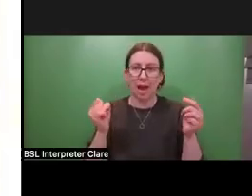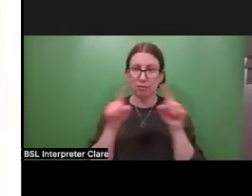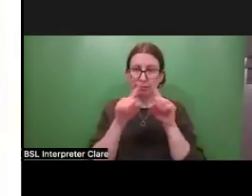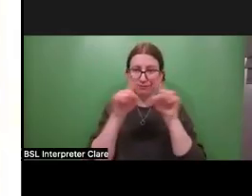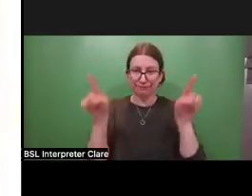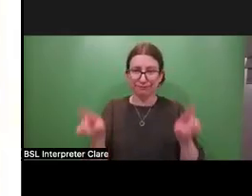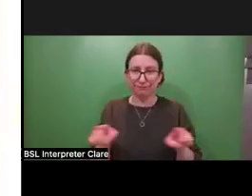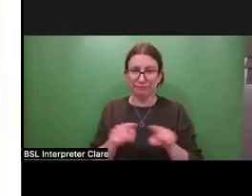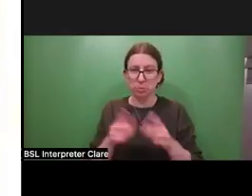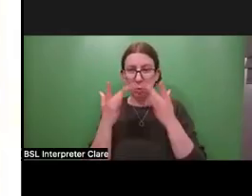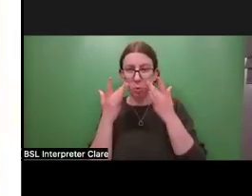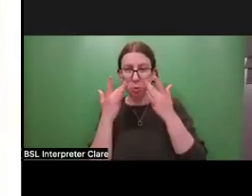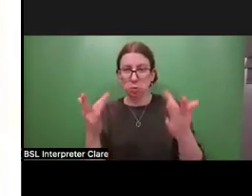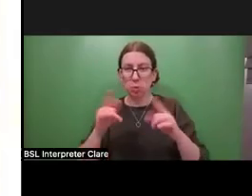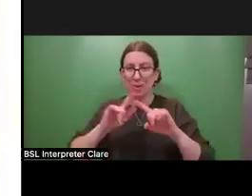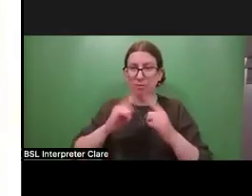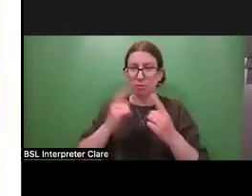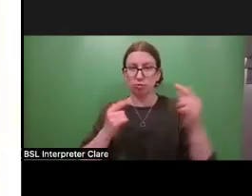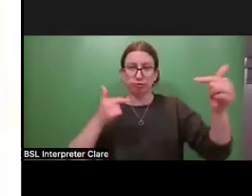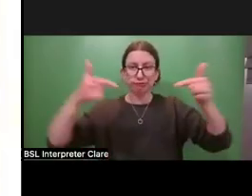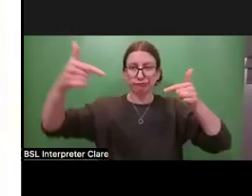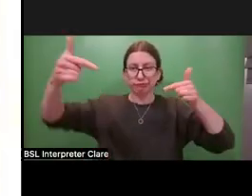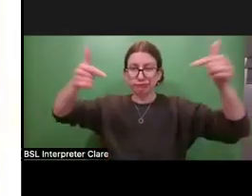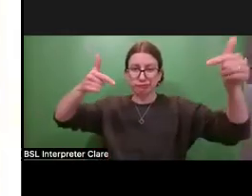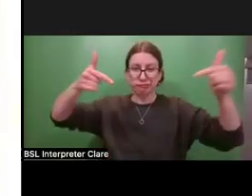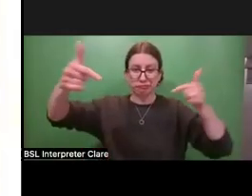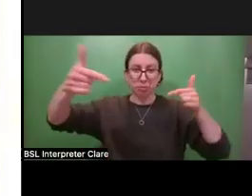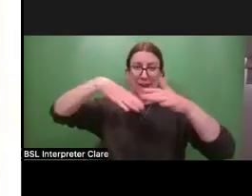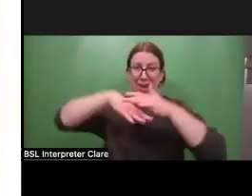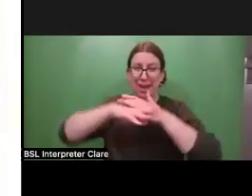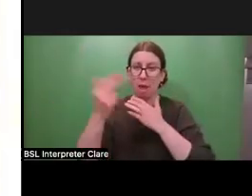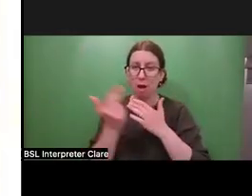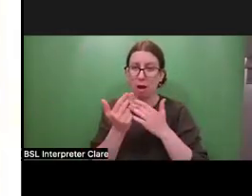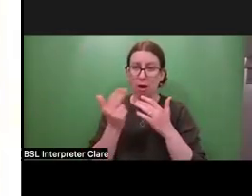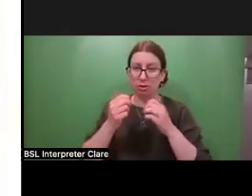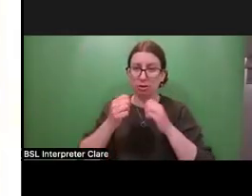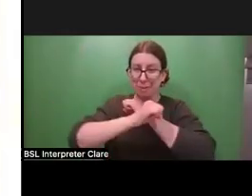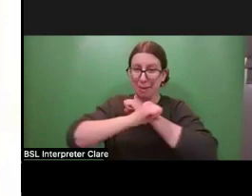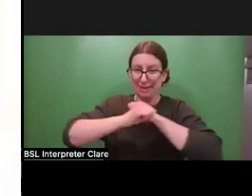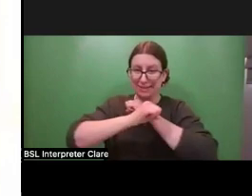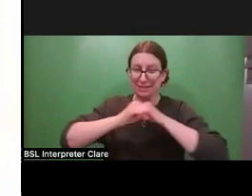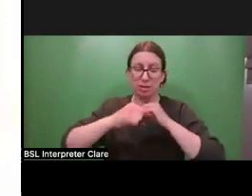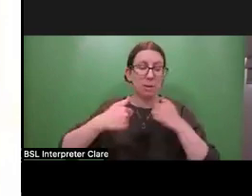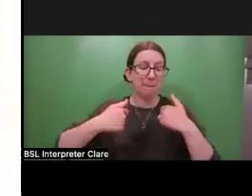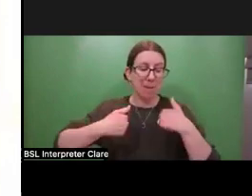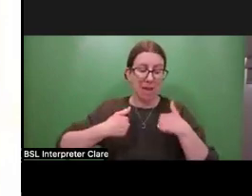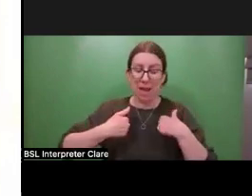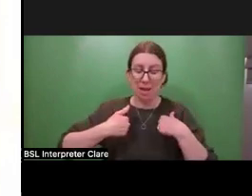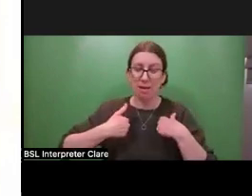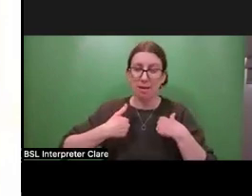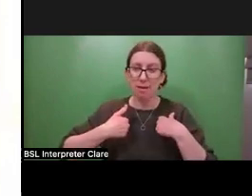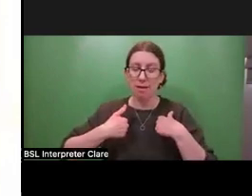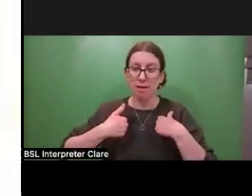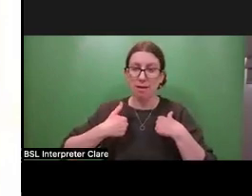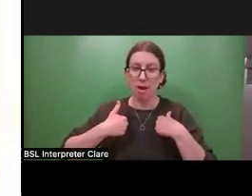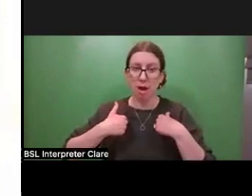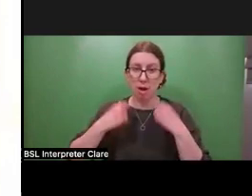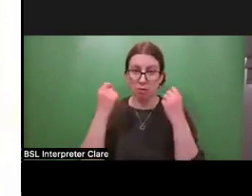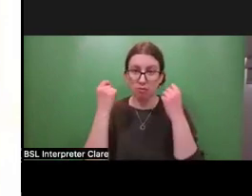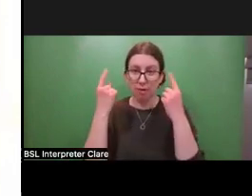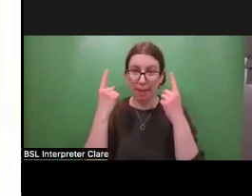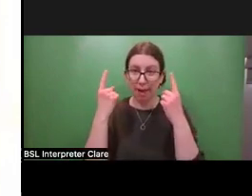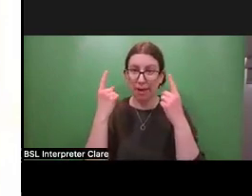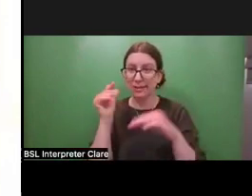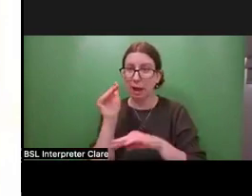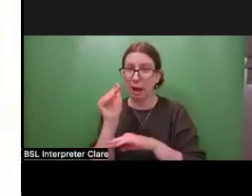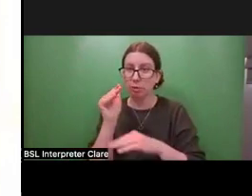cameras in a five-story white cube kind of art space. And I simply, I realized that at the front of the building, there was a